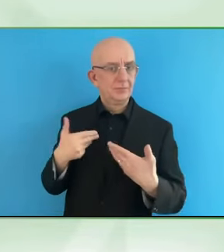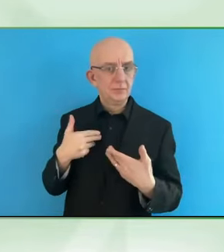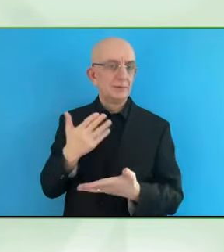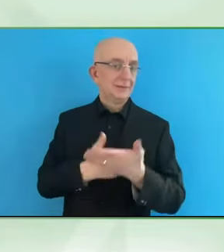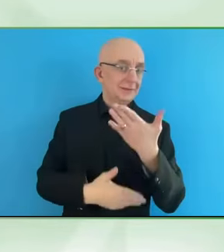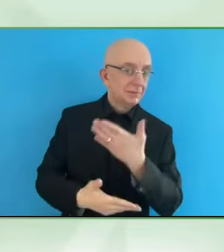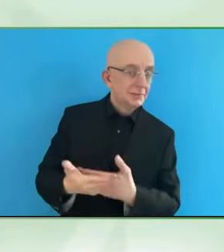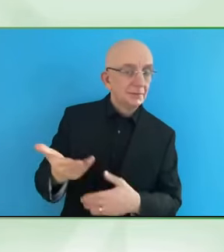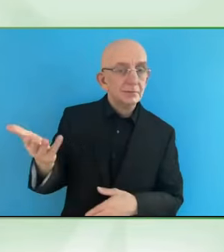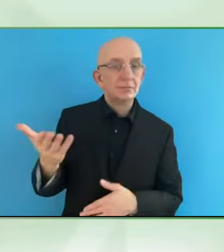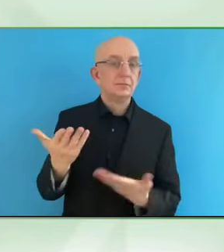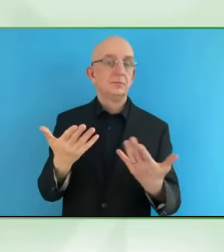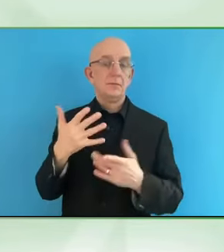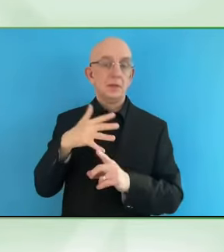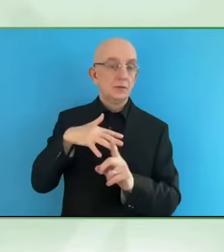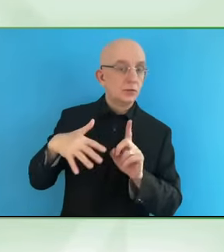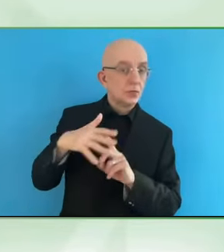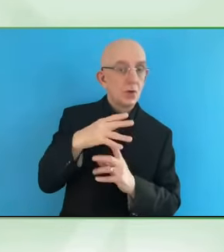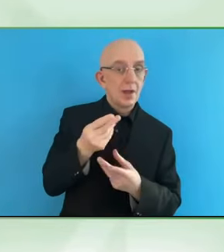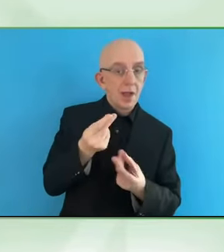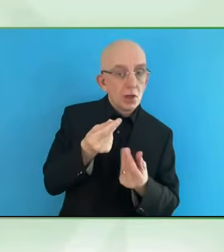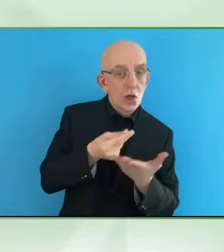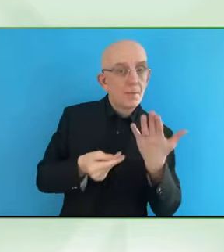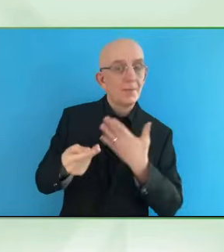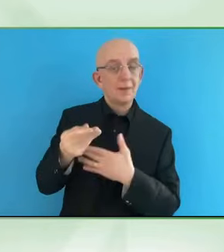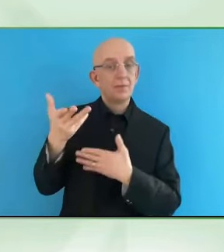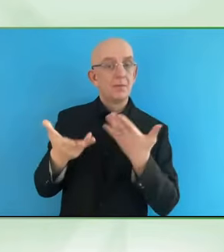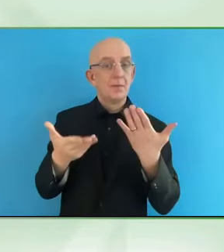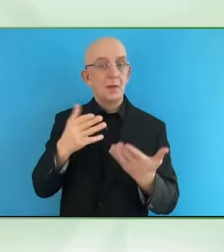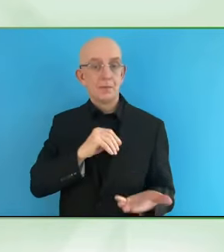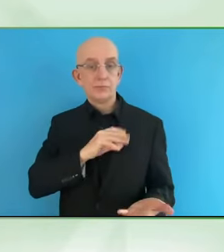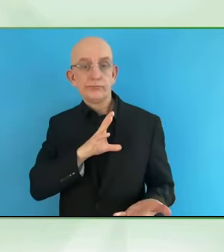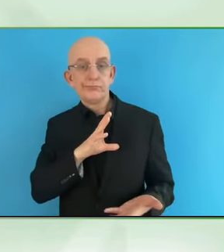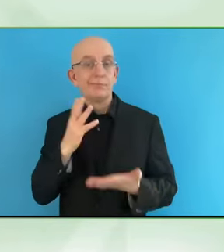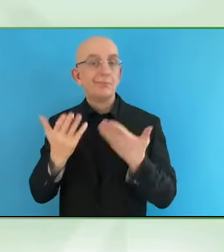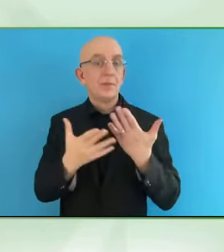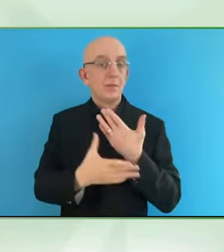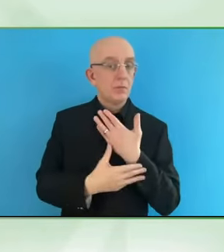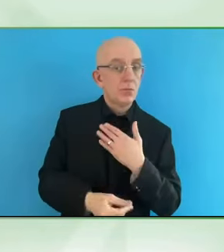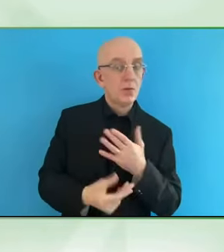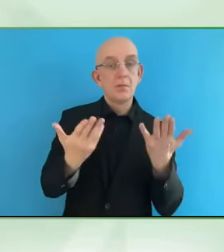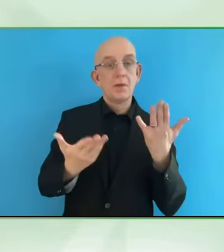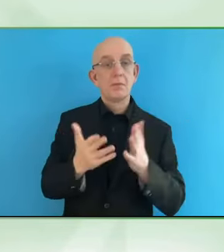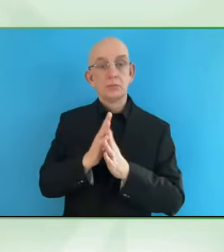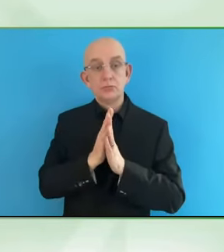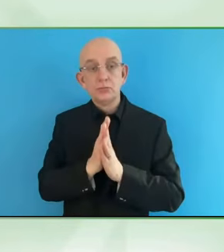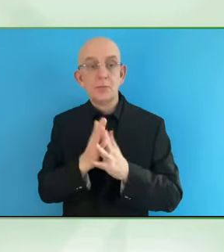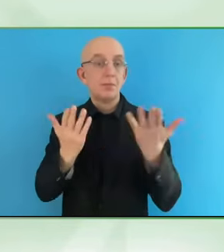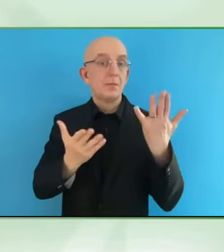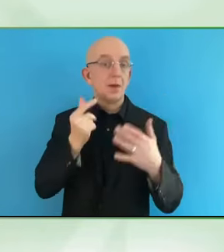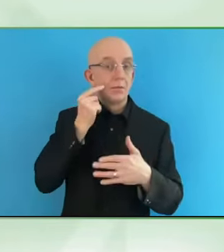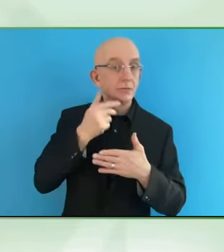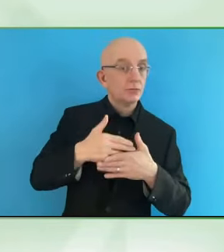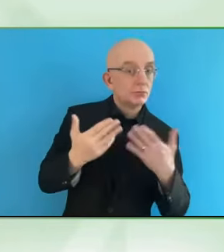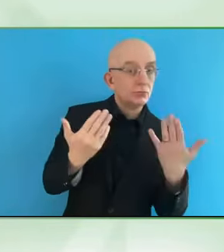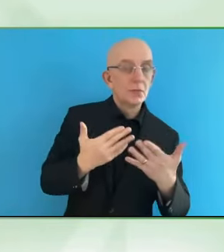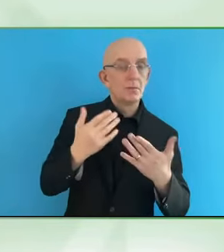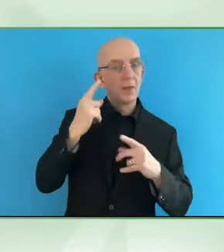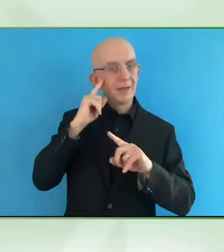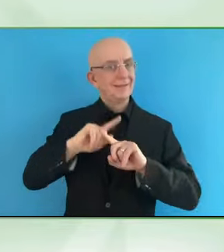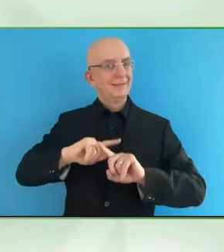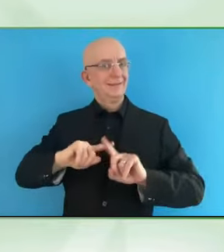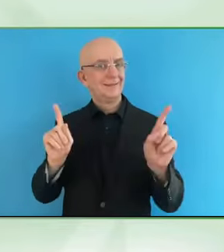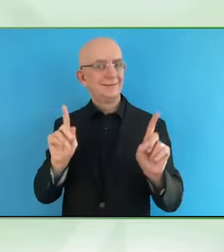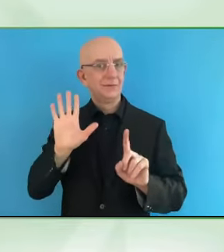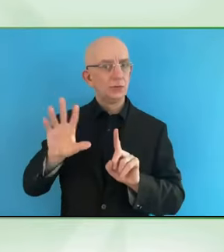their lunch, or spend their time outside school, and therefore expands our idea of what is normal. In parallel